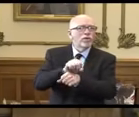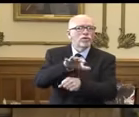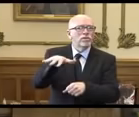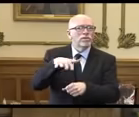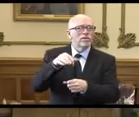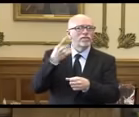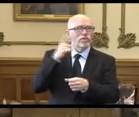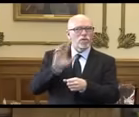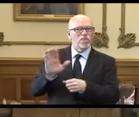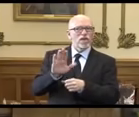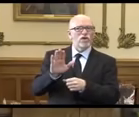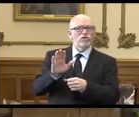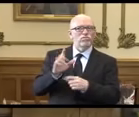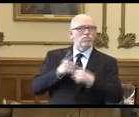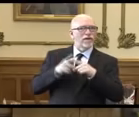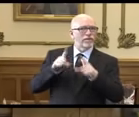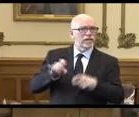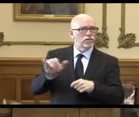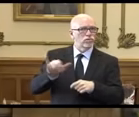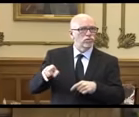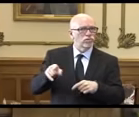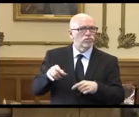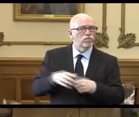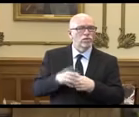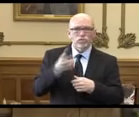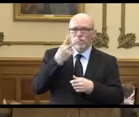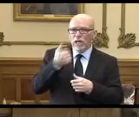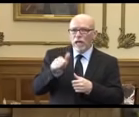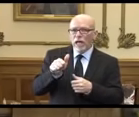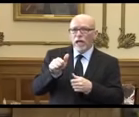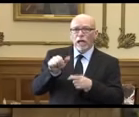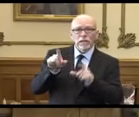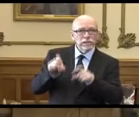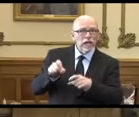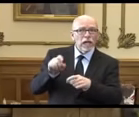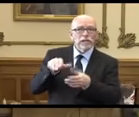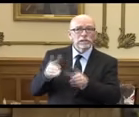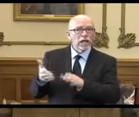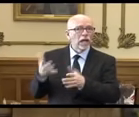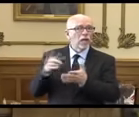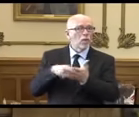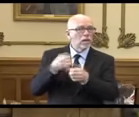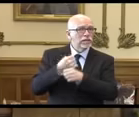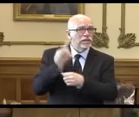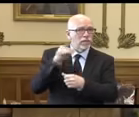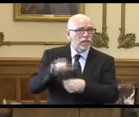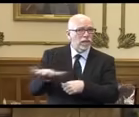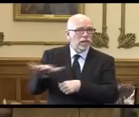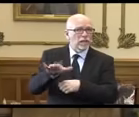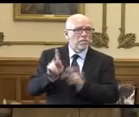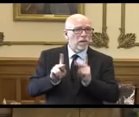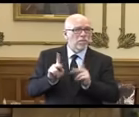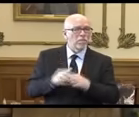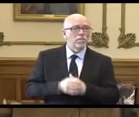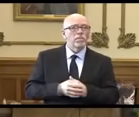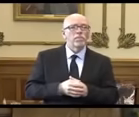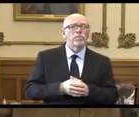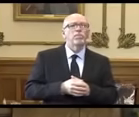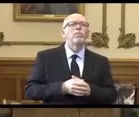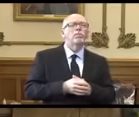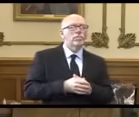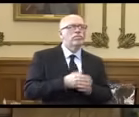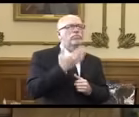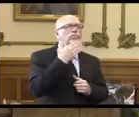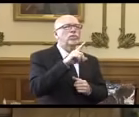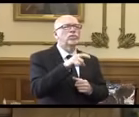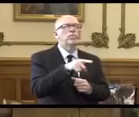their positive testing and deaths? Have you seen any, or do you know of what the numbers are for that population? Thanks for the